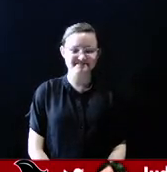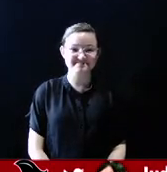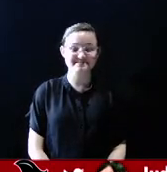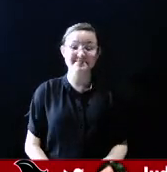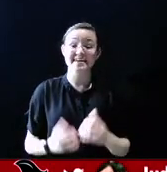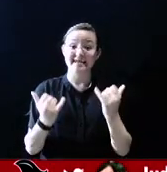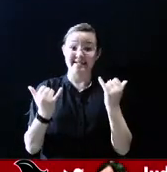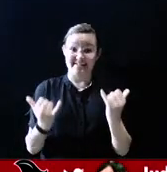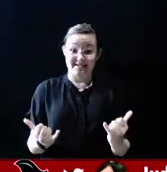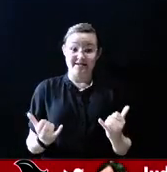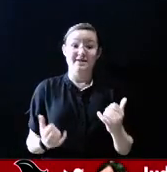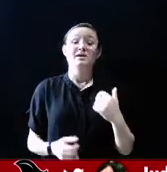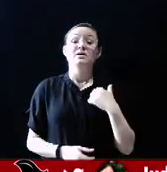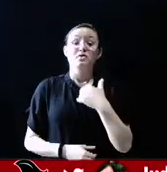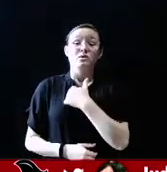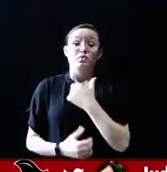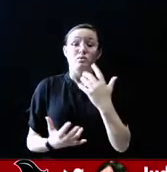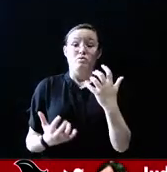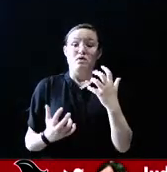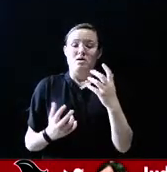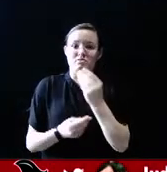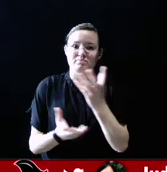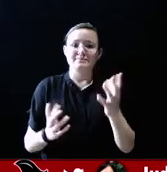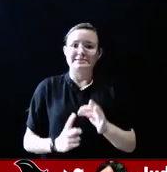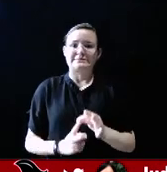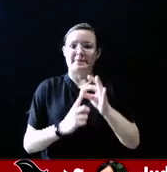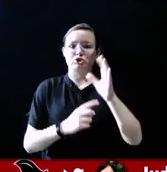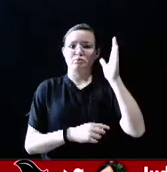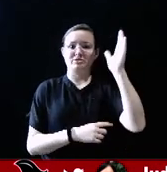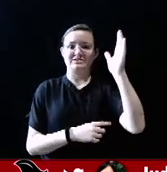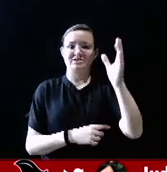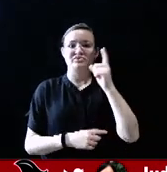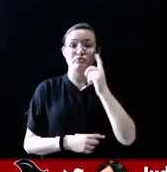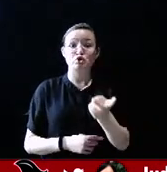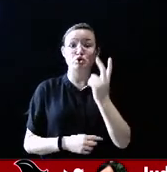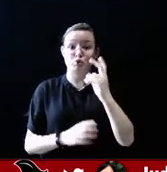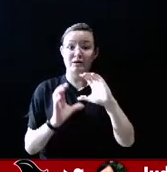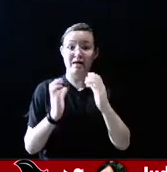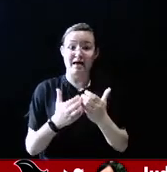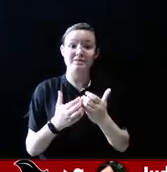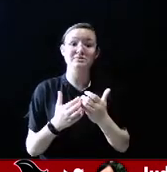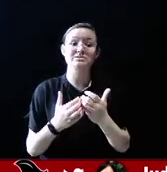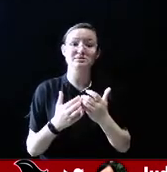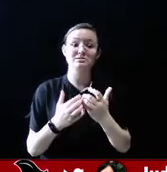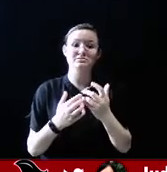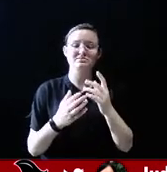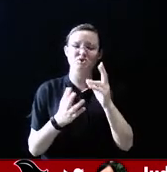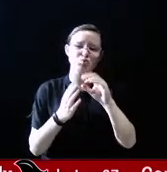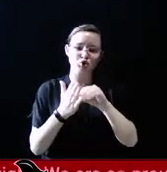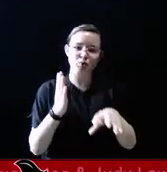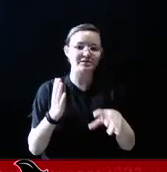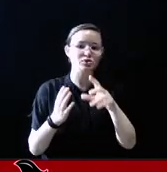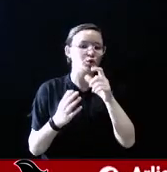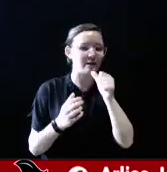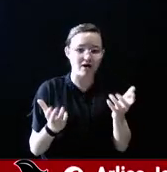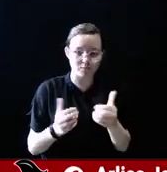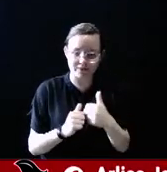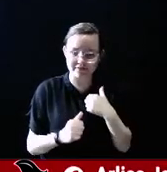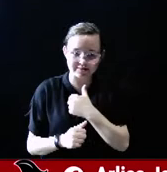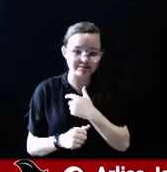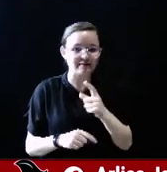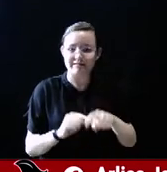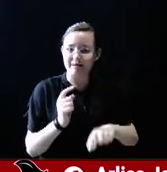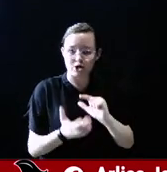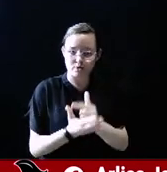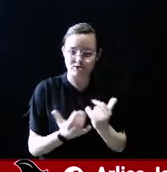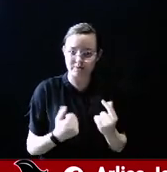At this time, we'd like to make a special presentation to two fellow classmates who are no longer with us and not able to graduate